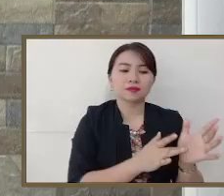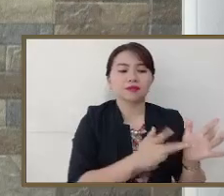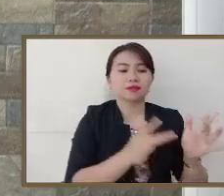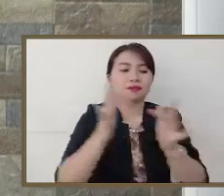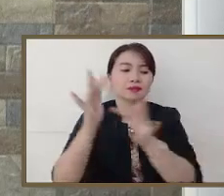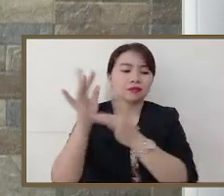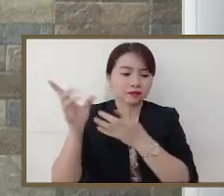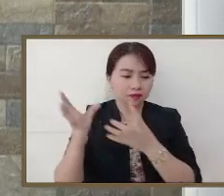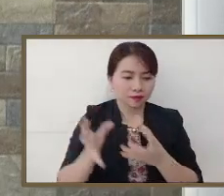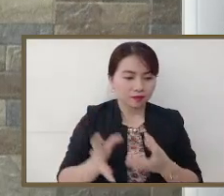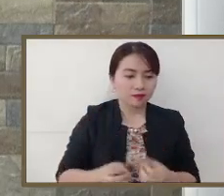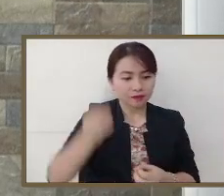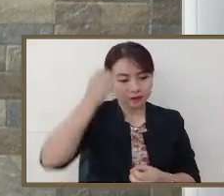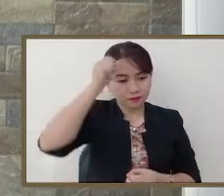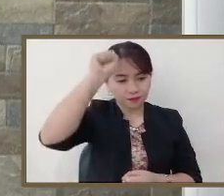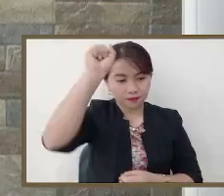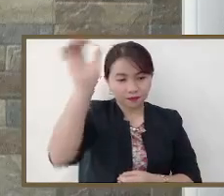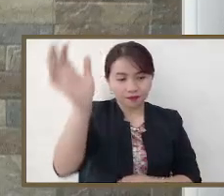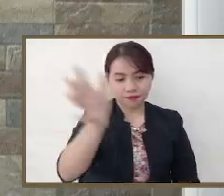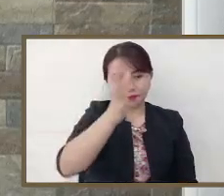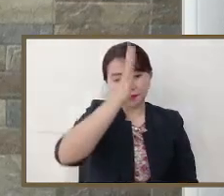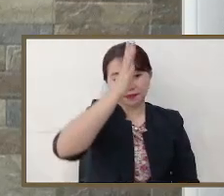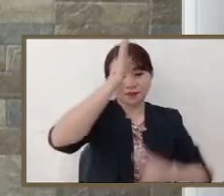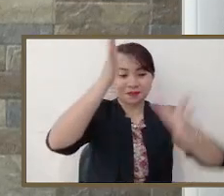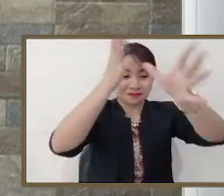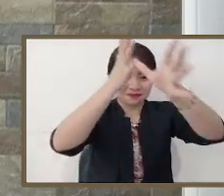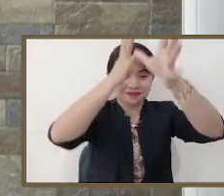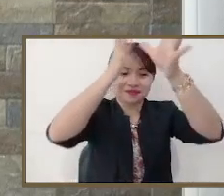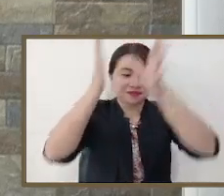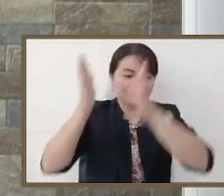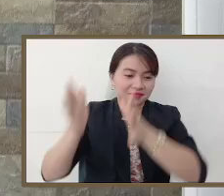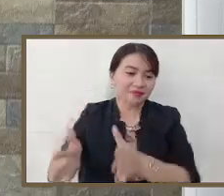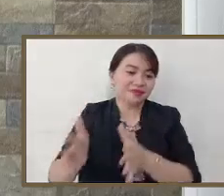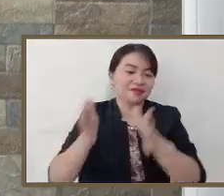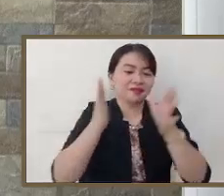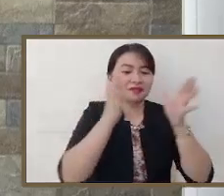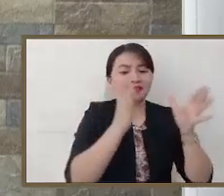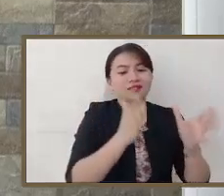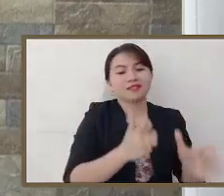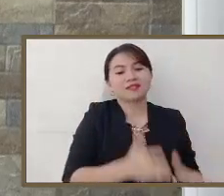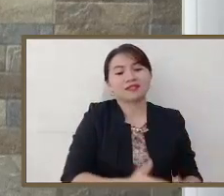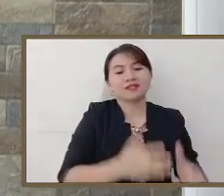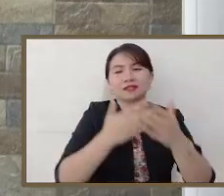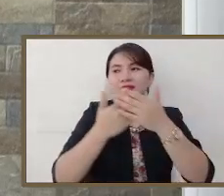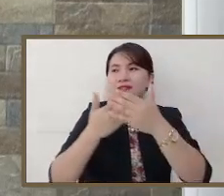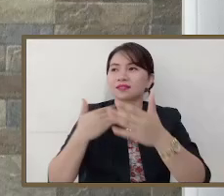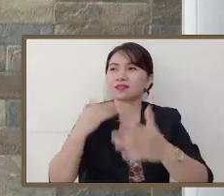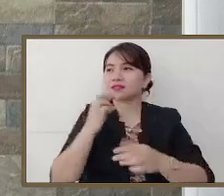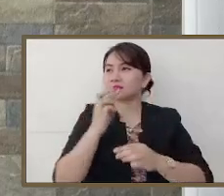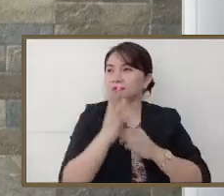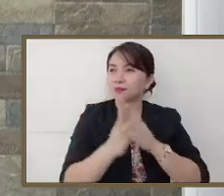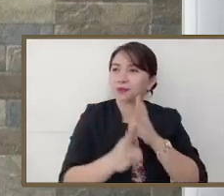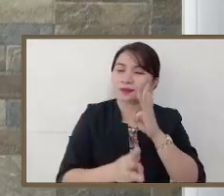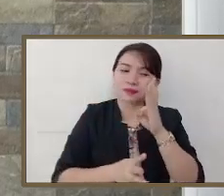way. He fulfilled His Father's plan before.